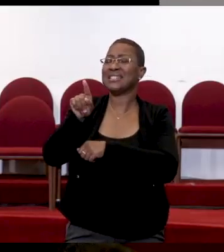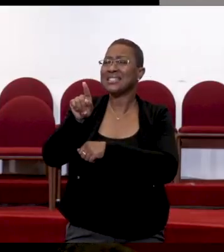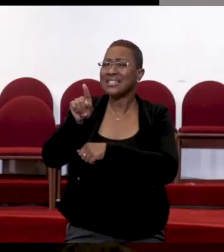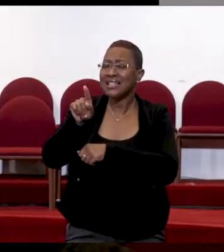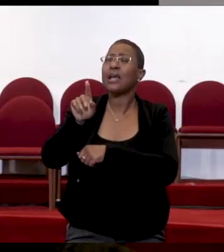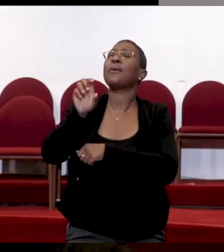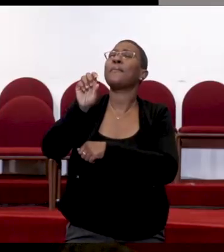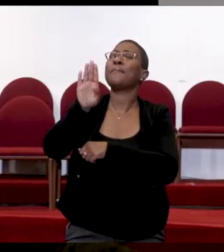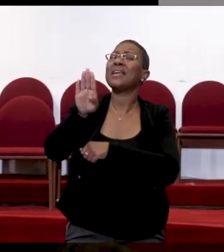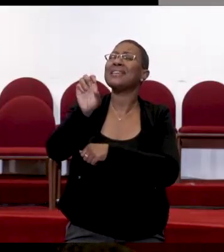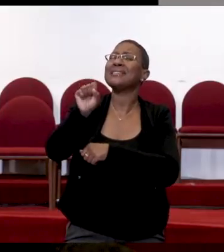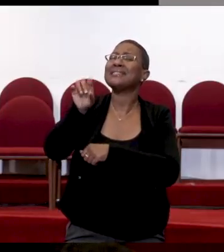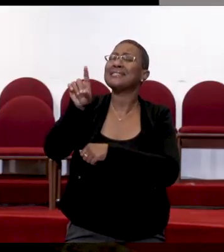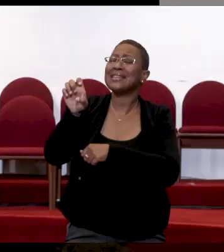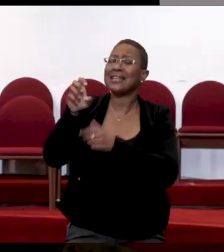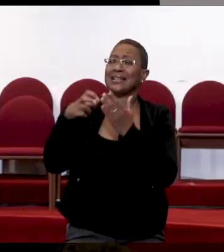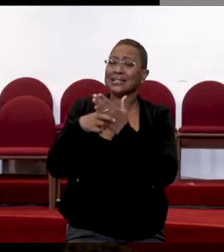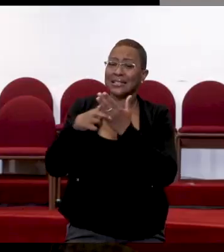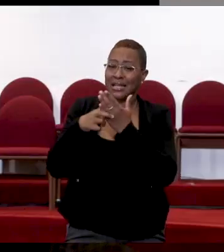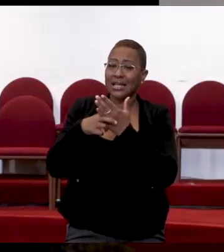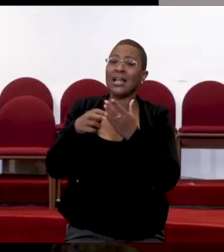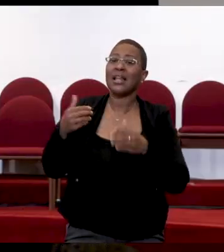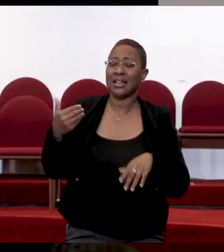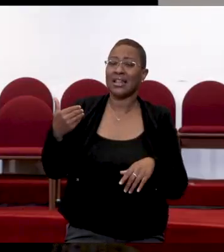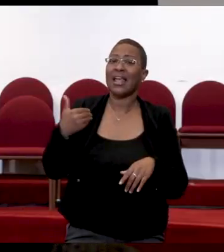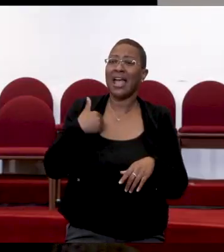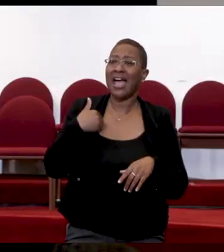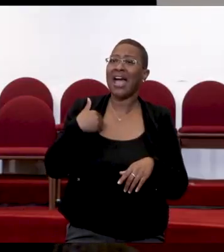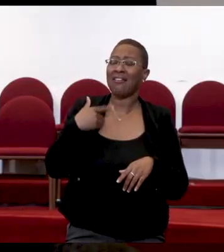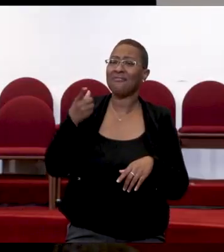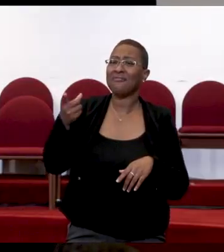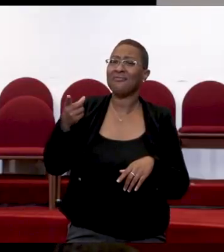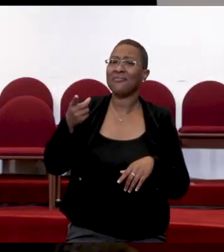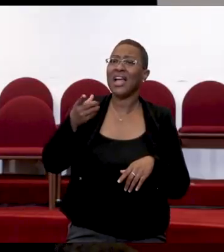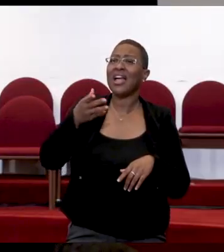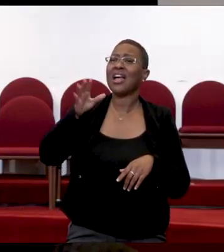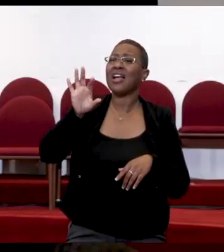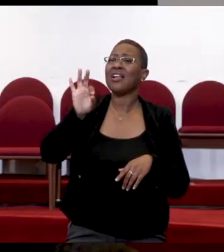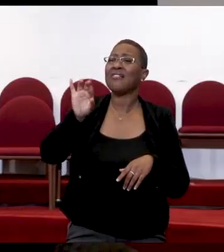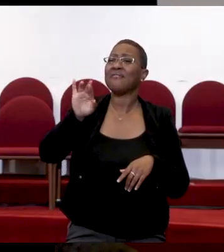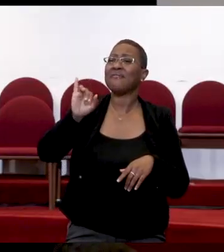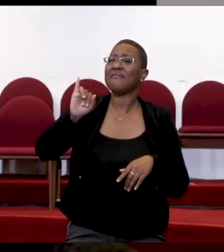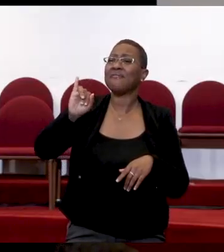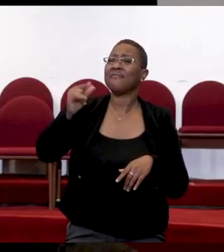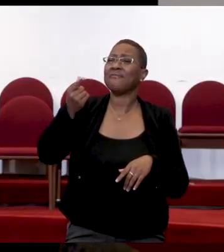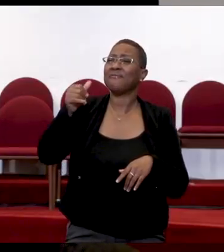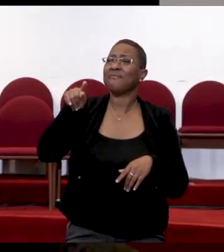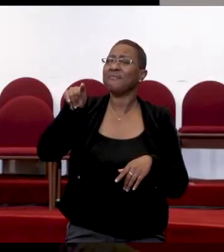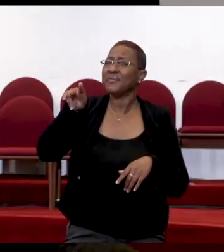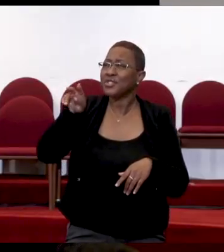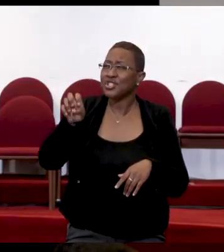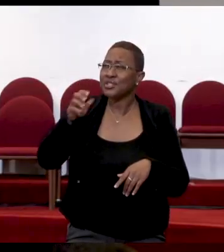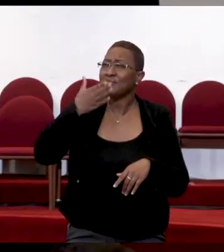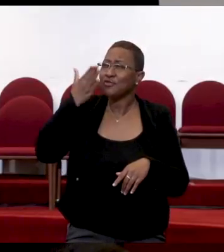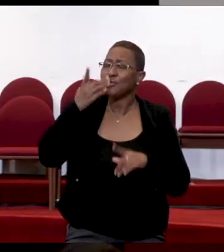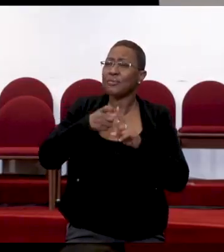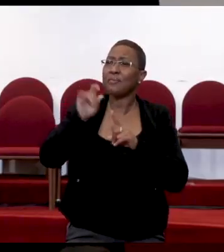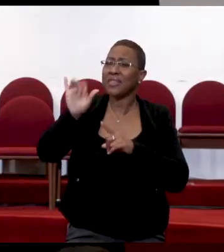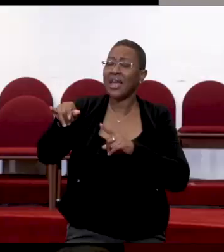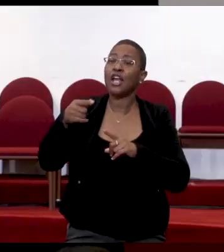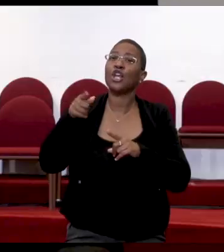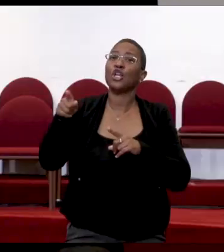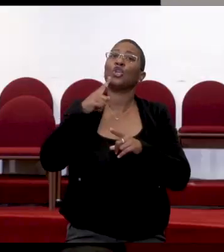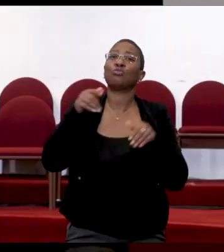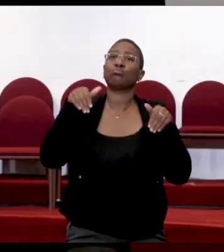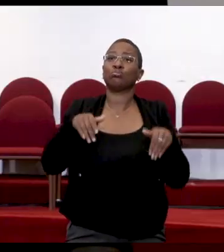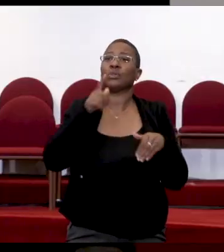ticket. They have a fugitive amount of dust coming out of that building. Nobody got back to me after the last charter mandated meeting. I realize that you are a lame duck. You won't